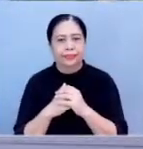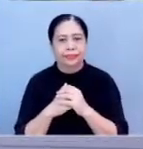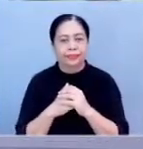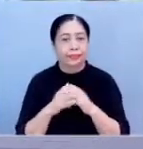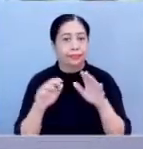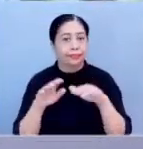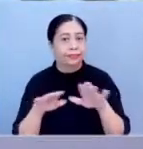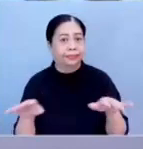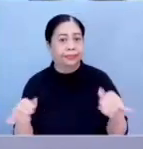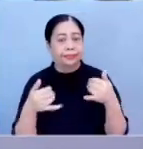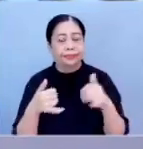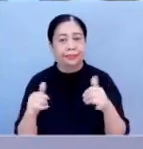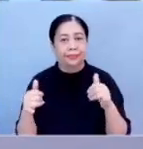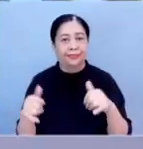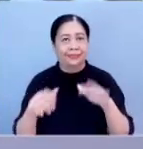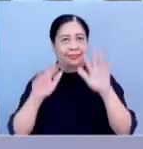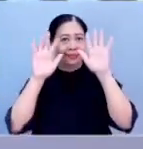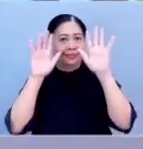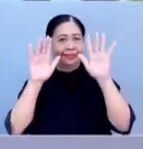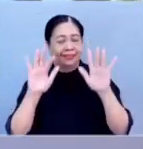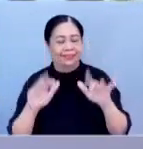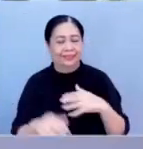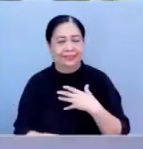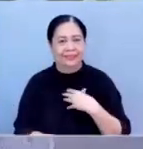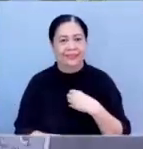children at play in the snow,